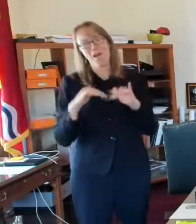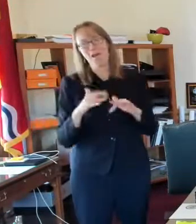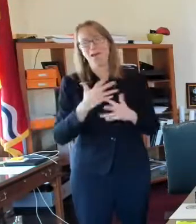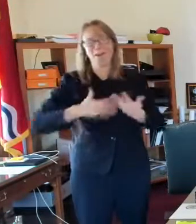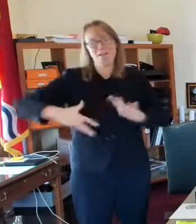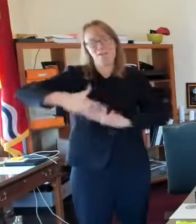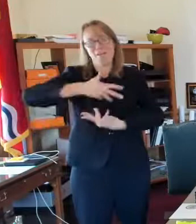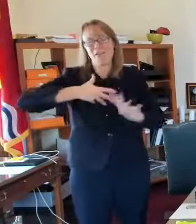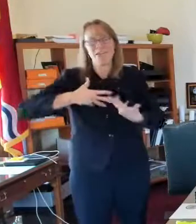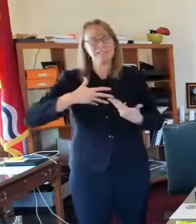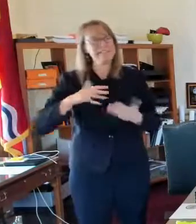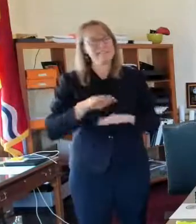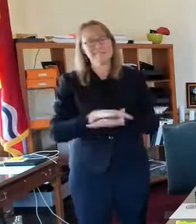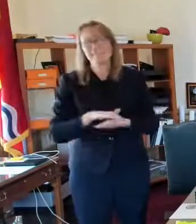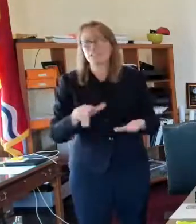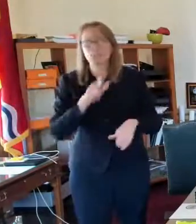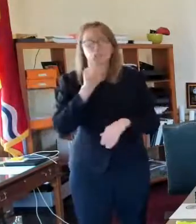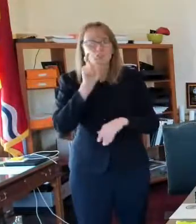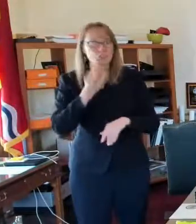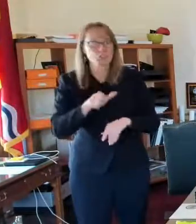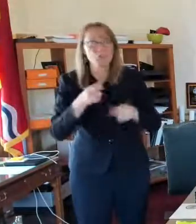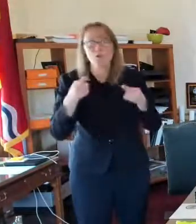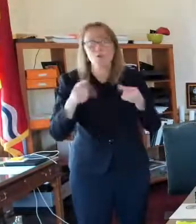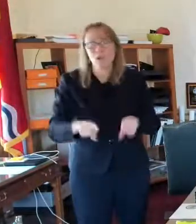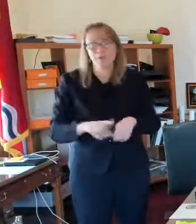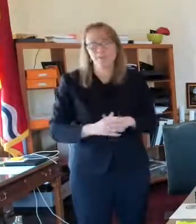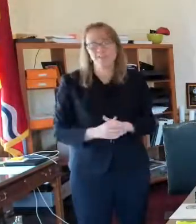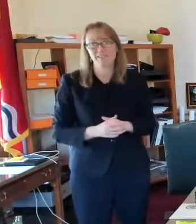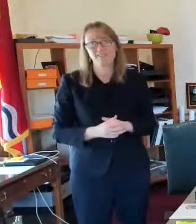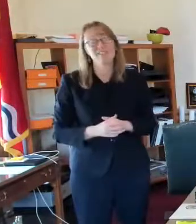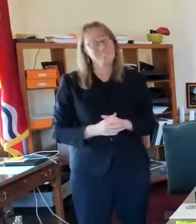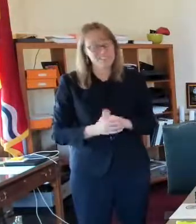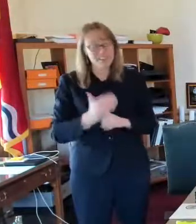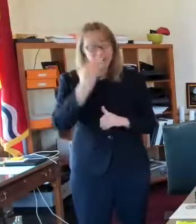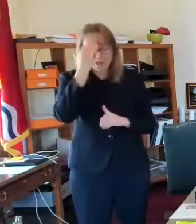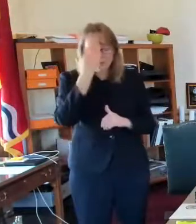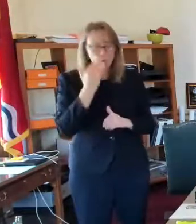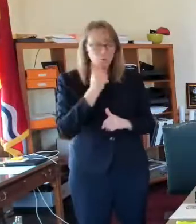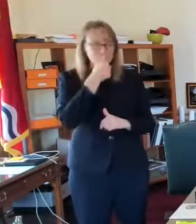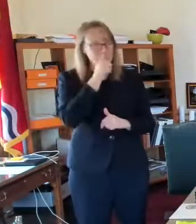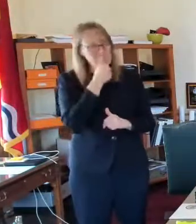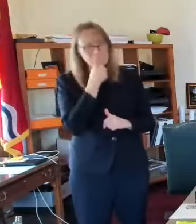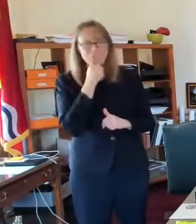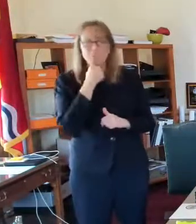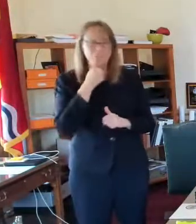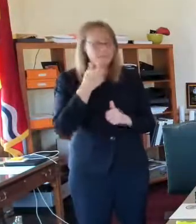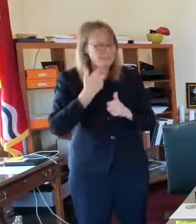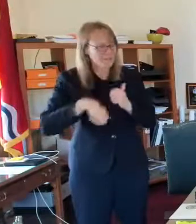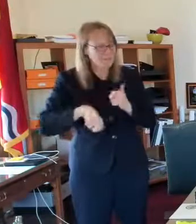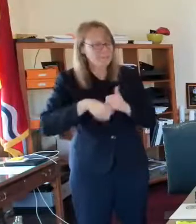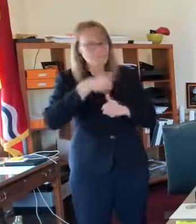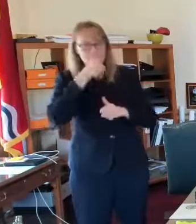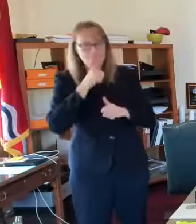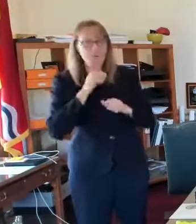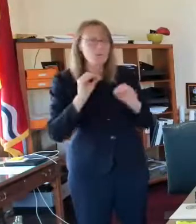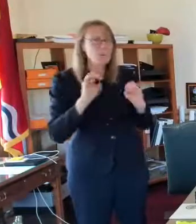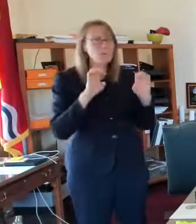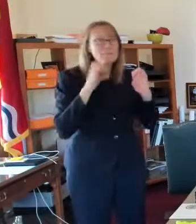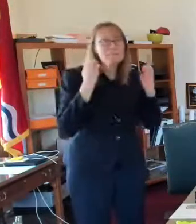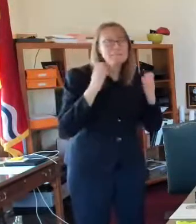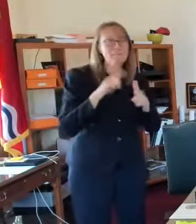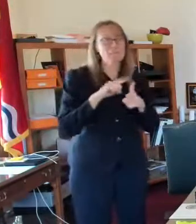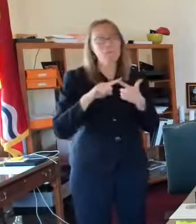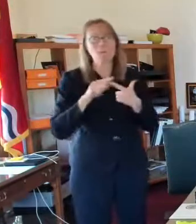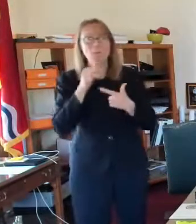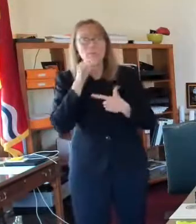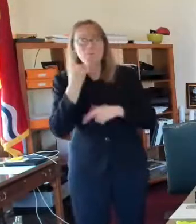And that's really tough. I mean, you didn't have Easter with your family, you didn't have Mother's Day, you didn't have 4th of July, you